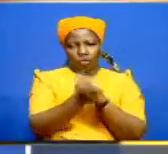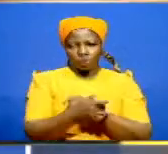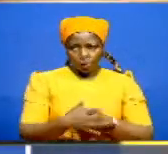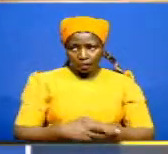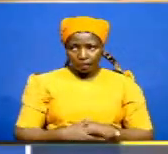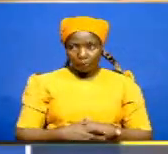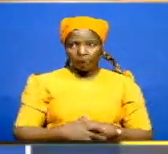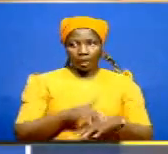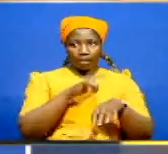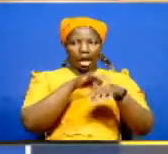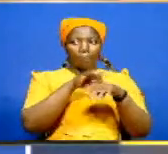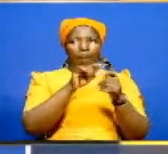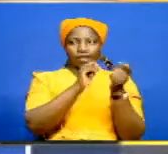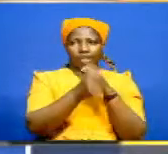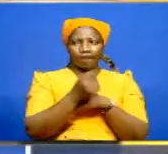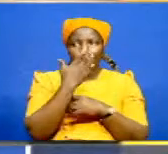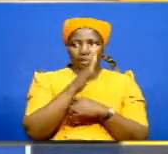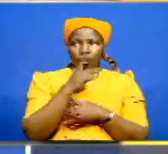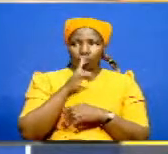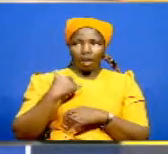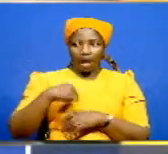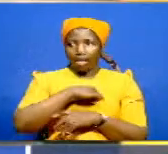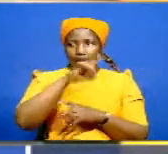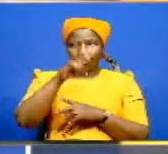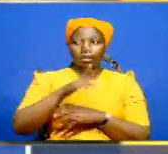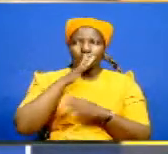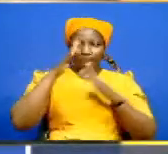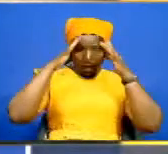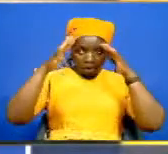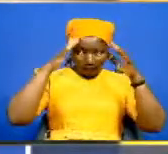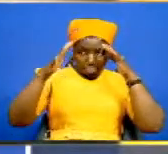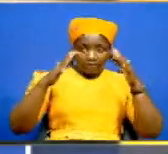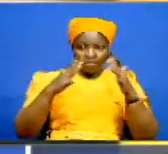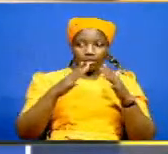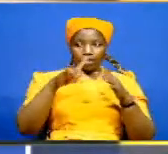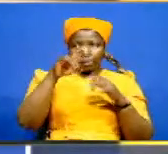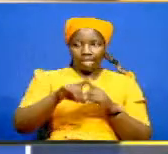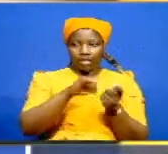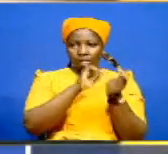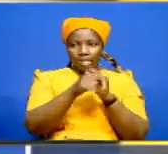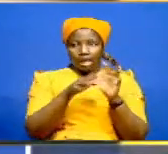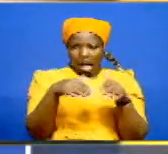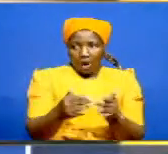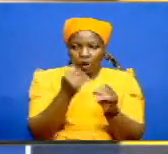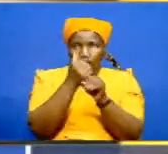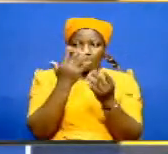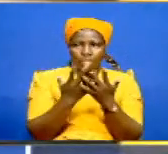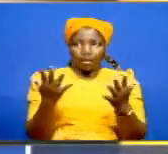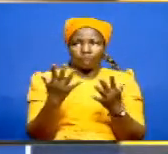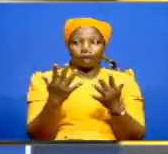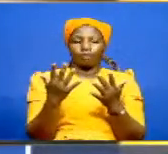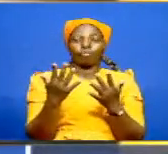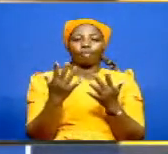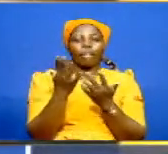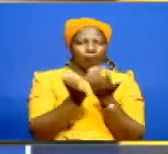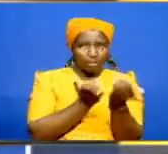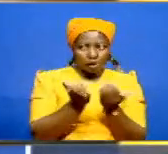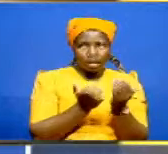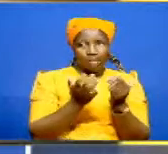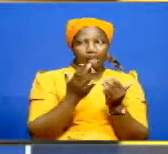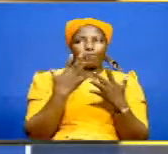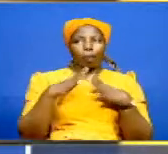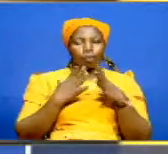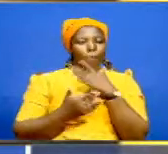But times have changed, so we need to get innovative, we need to change how we do business. People used to consume radio in a certain manner, not